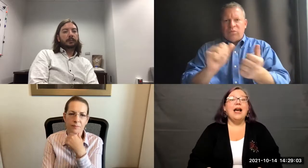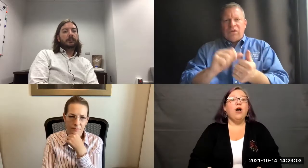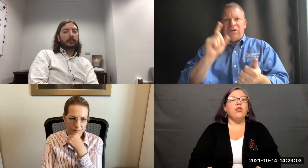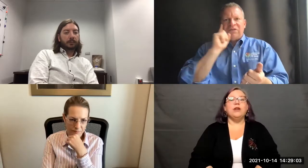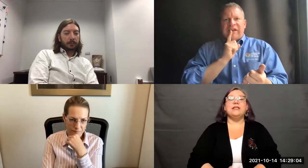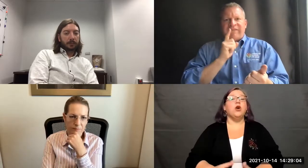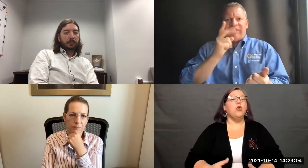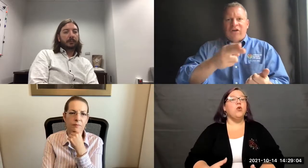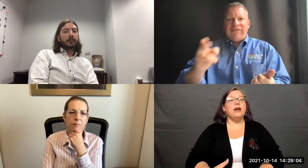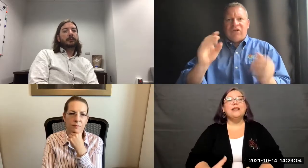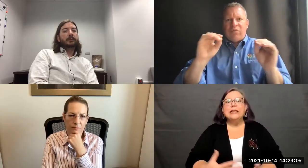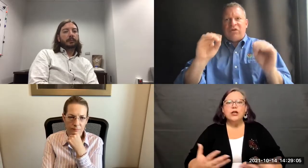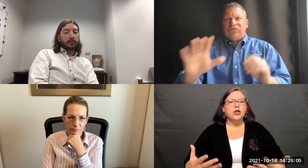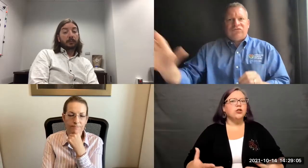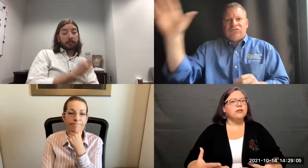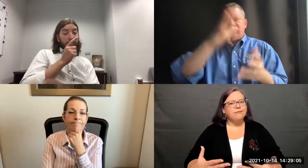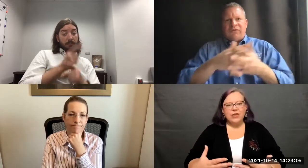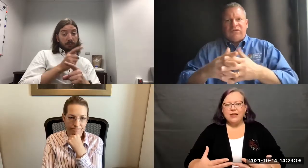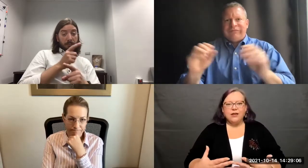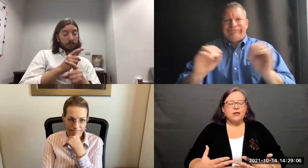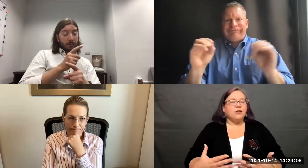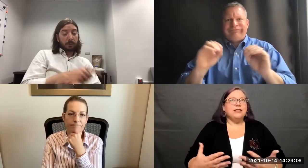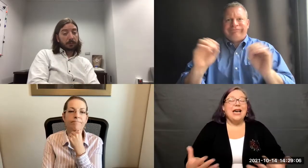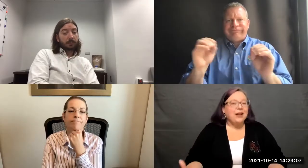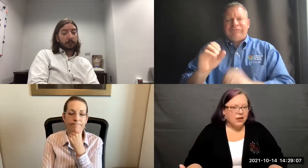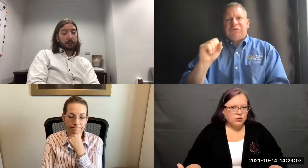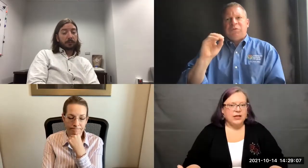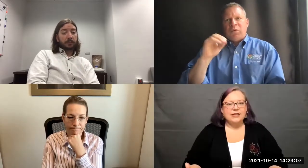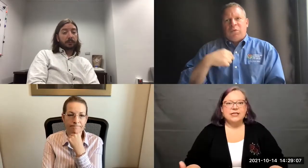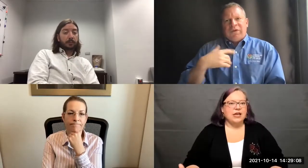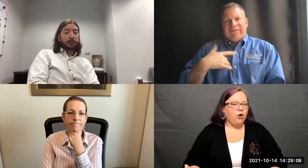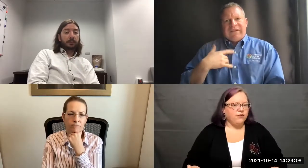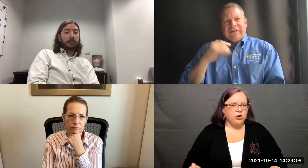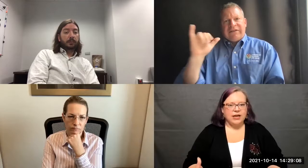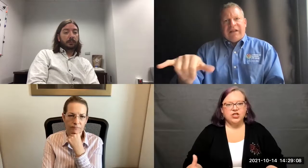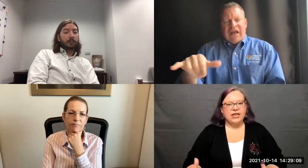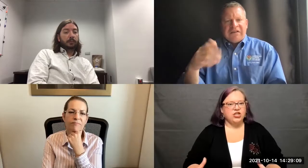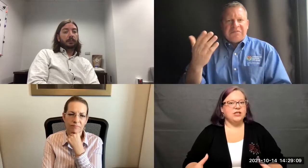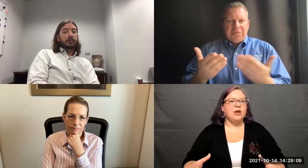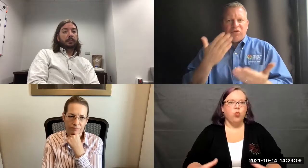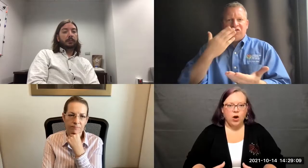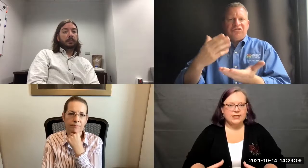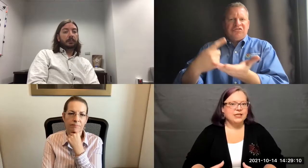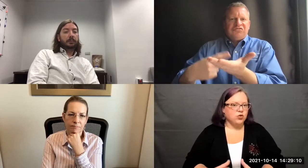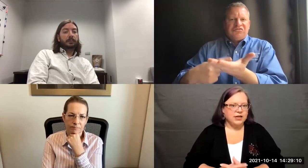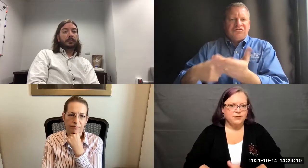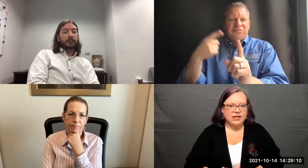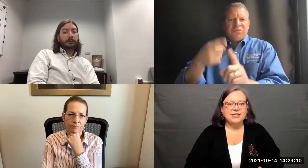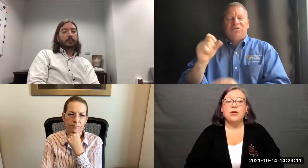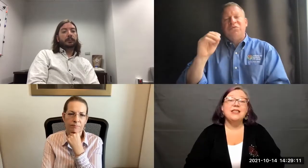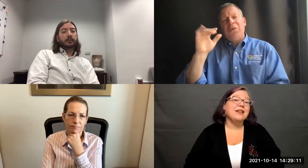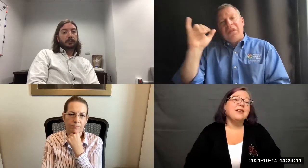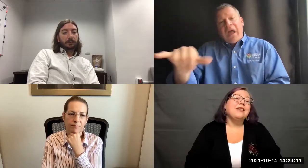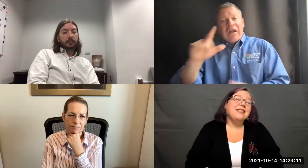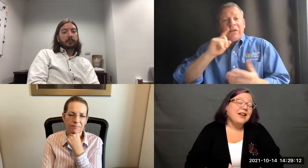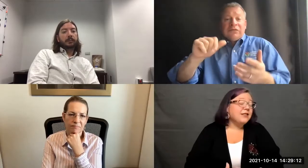Right now, there is no clear data related to deaf, hard of hearing education in one centralized place.